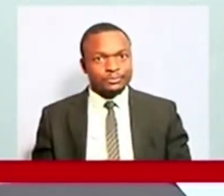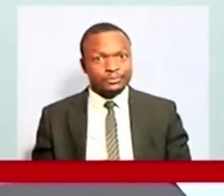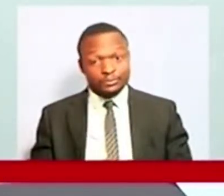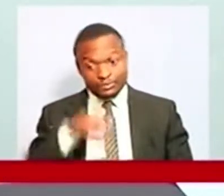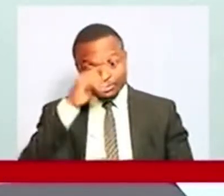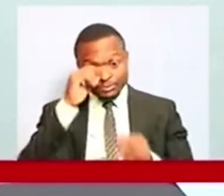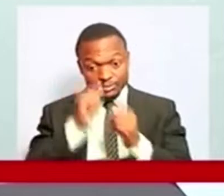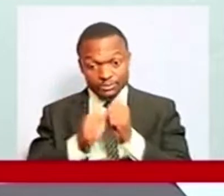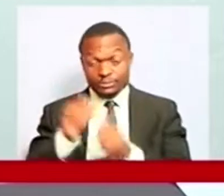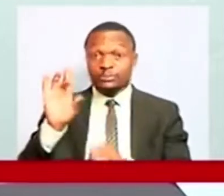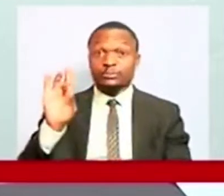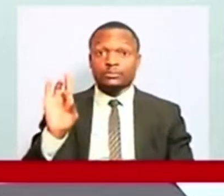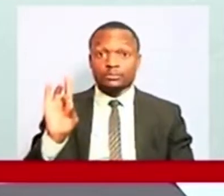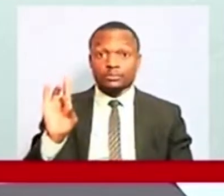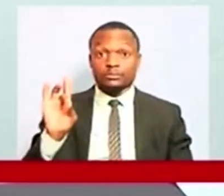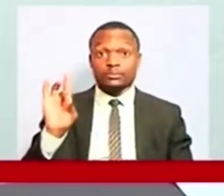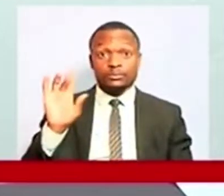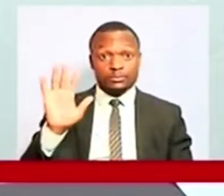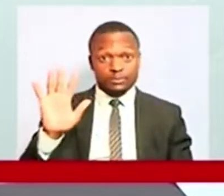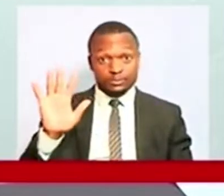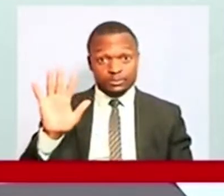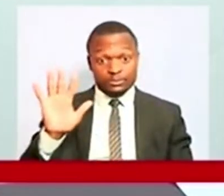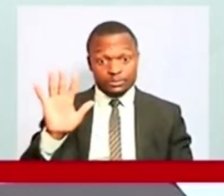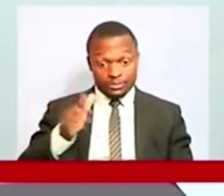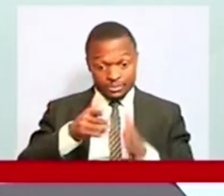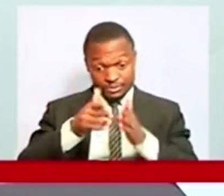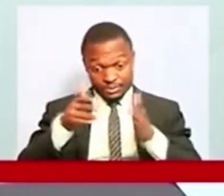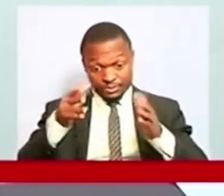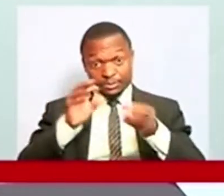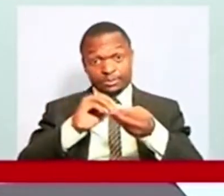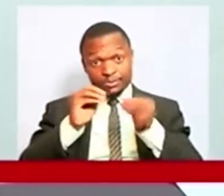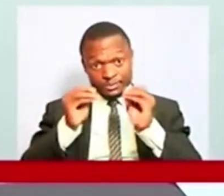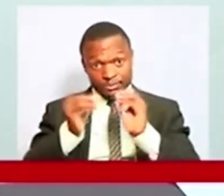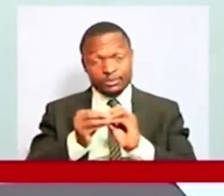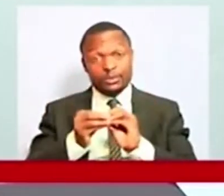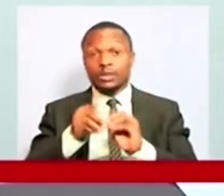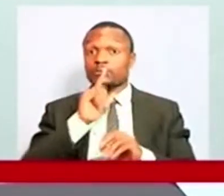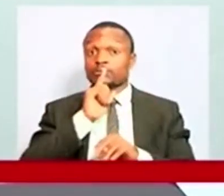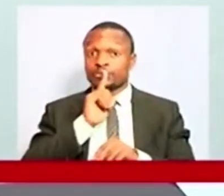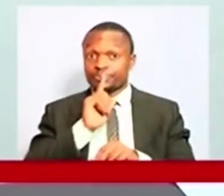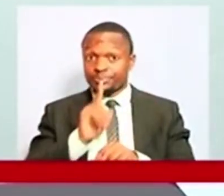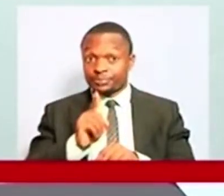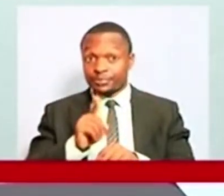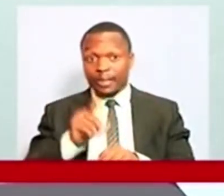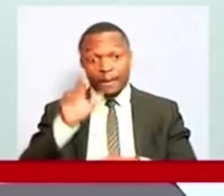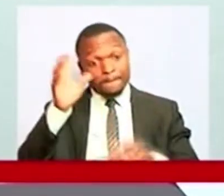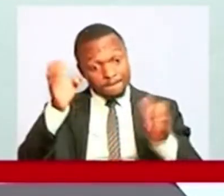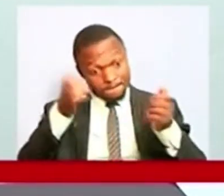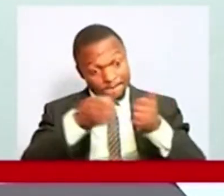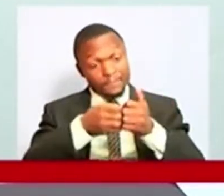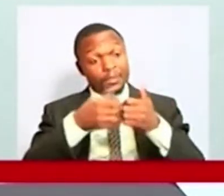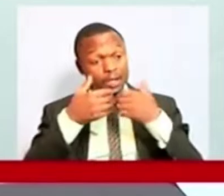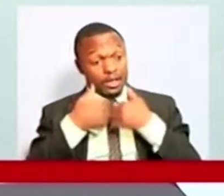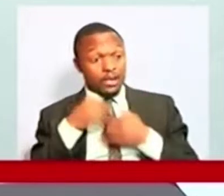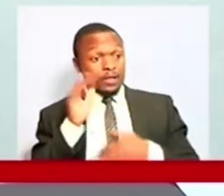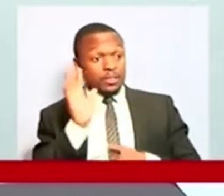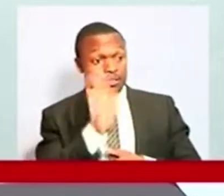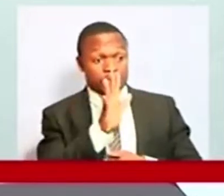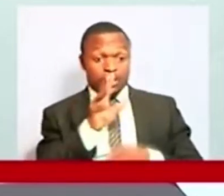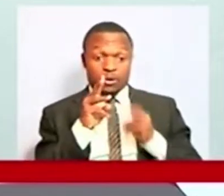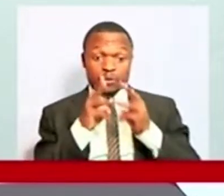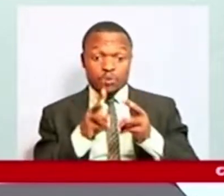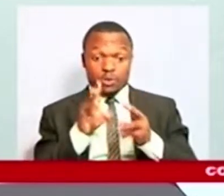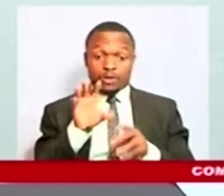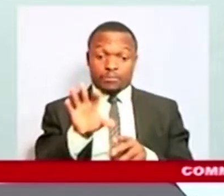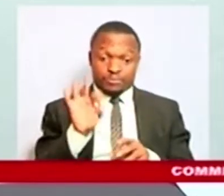Because 85, yes, a big number, and it's true that the banks have their own way of selecting